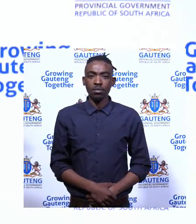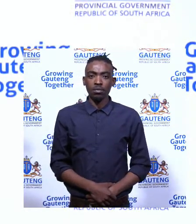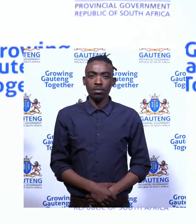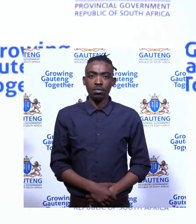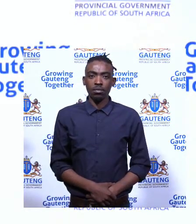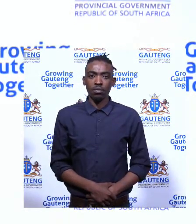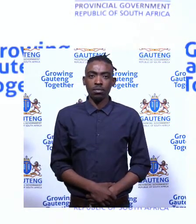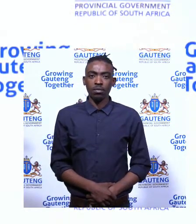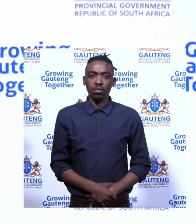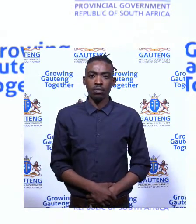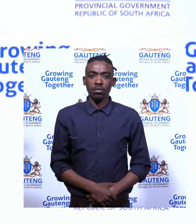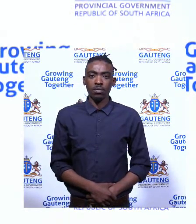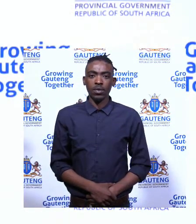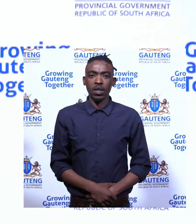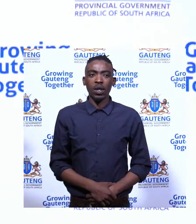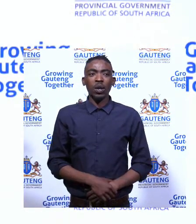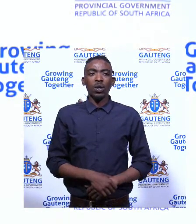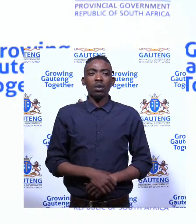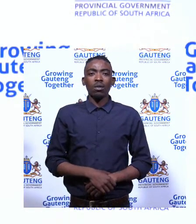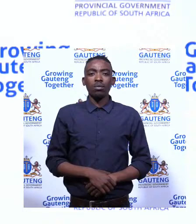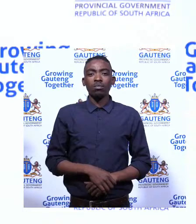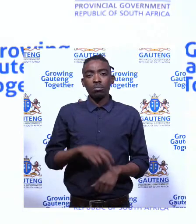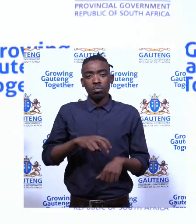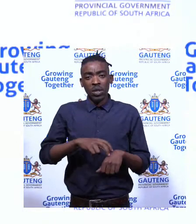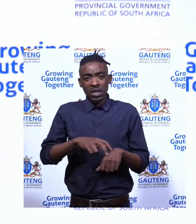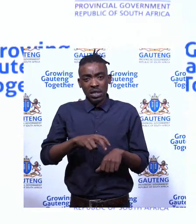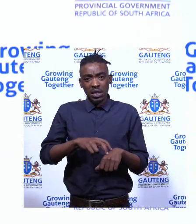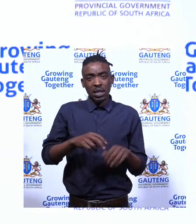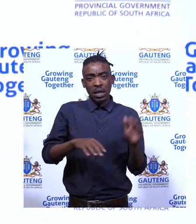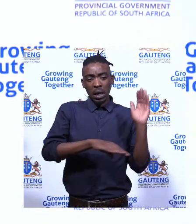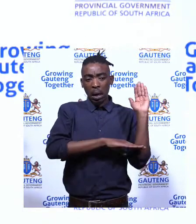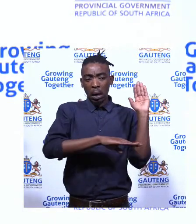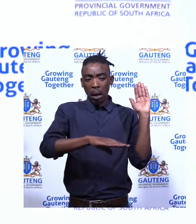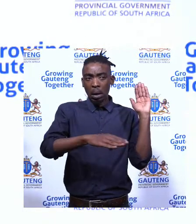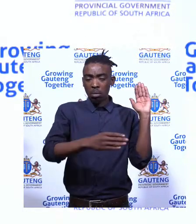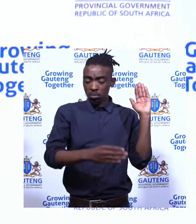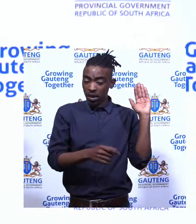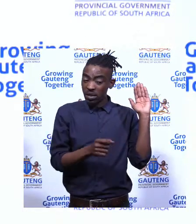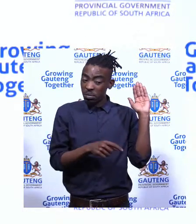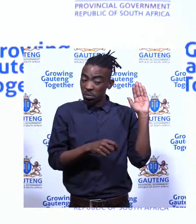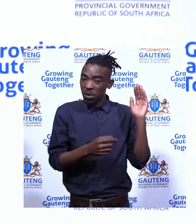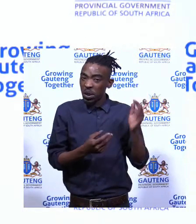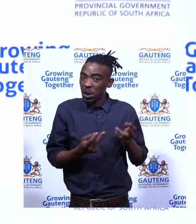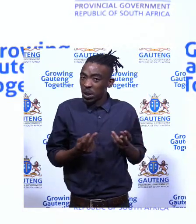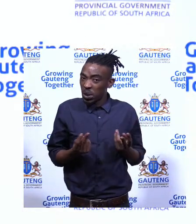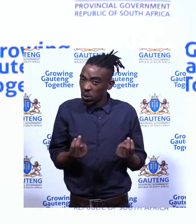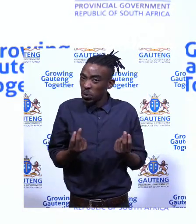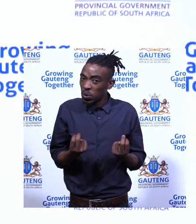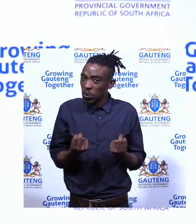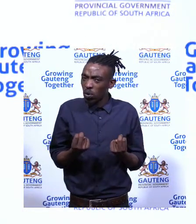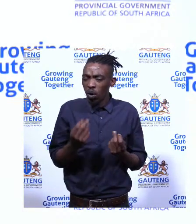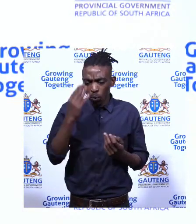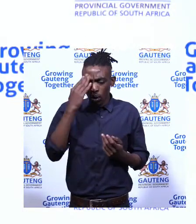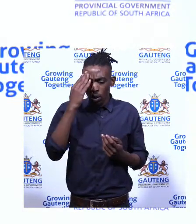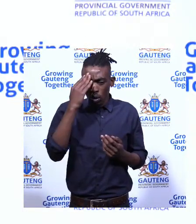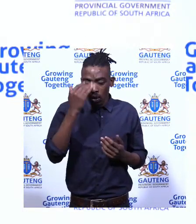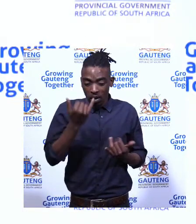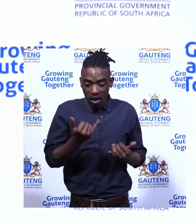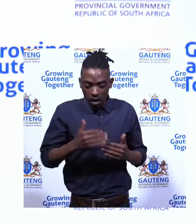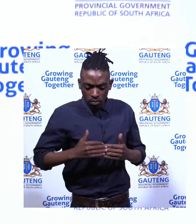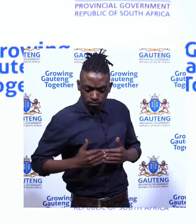create some new beds in the current facilities so that going forward, we can